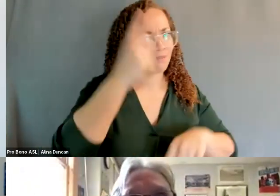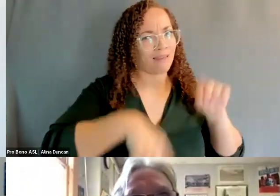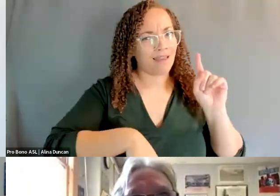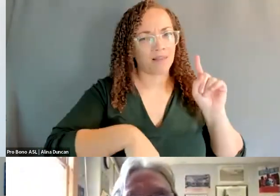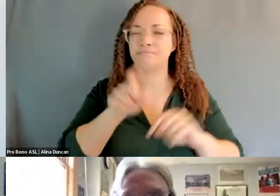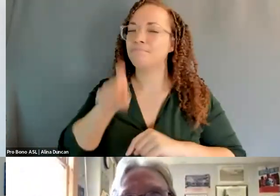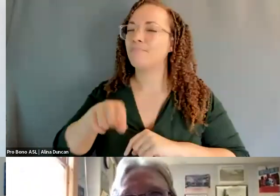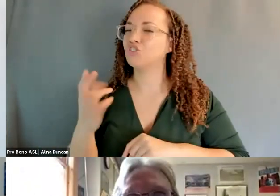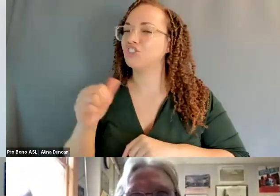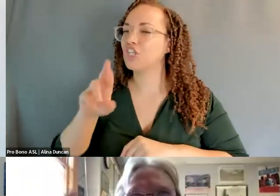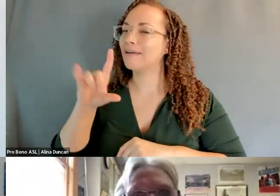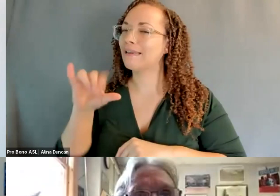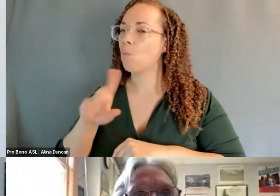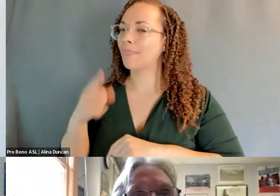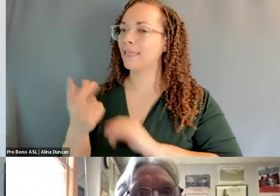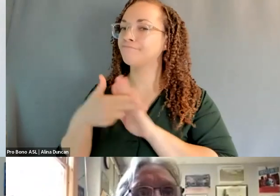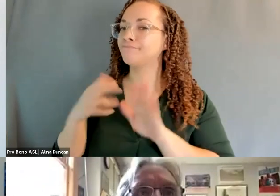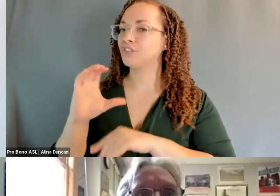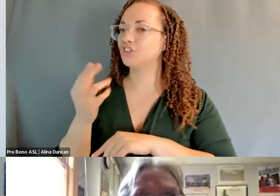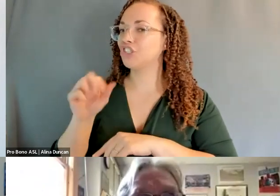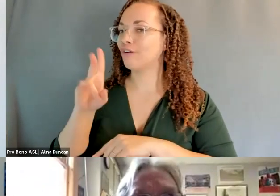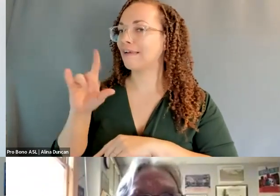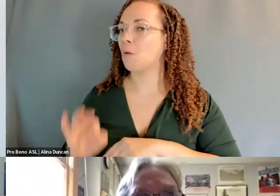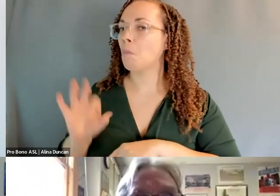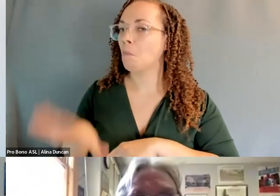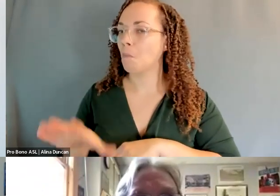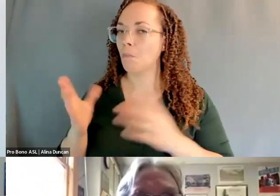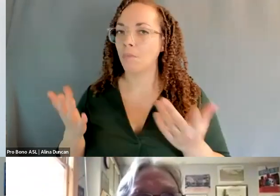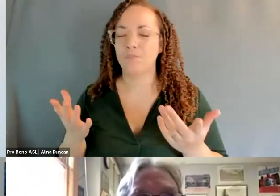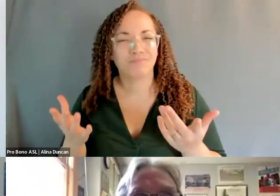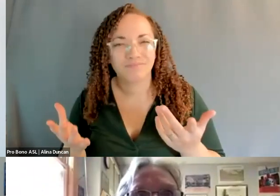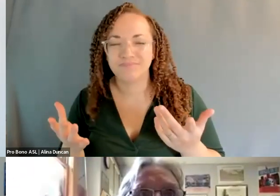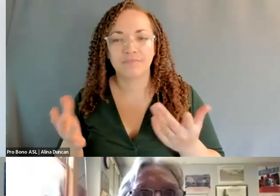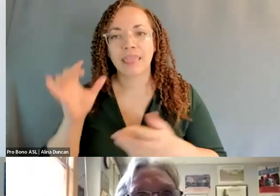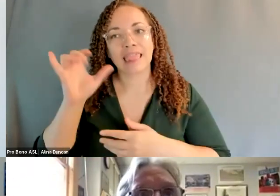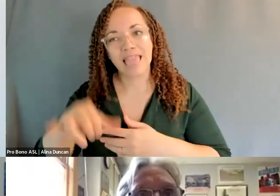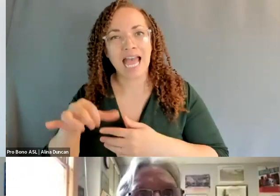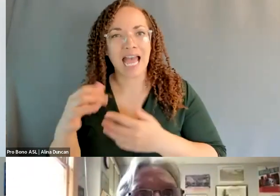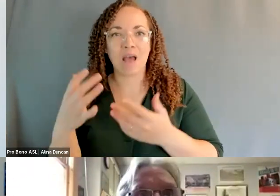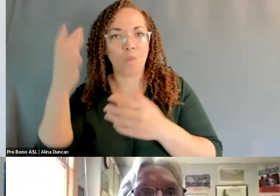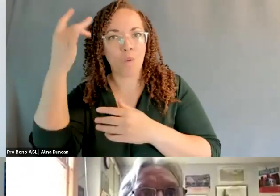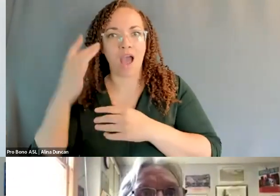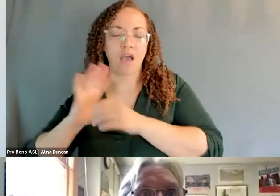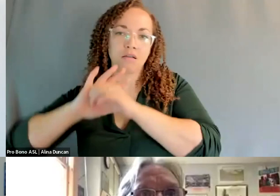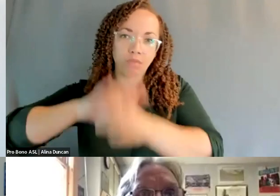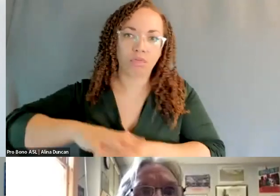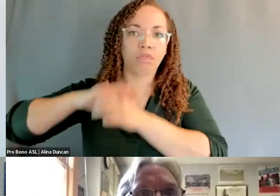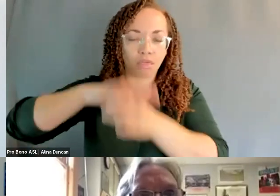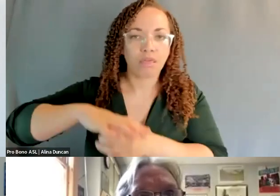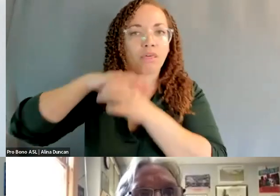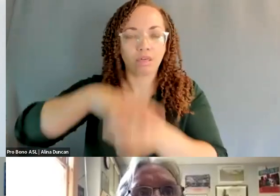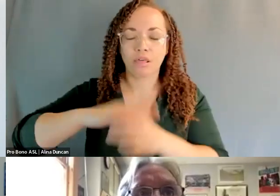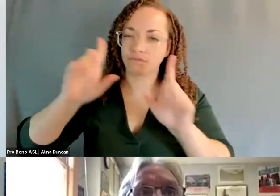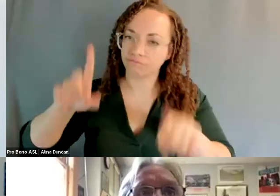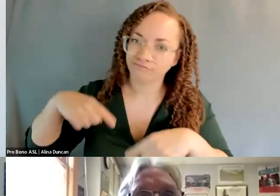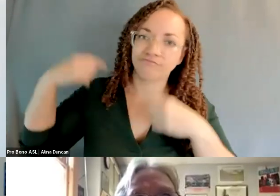charity. And that's as much of a overseer of the oppression and the colonization that we know are at the root